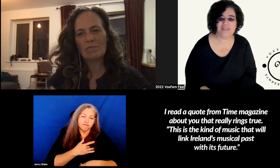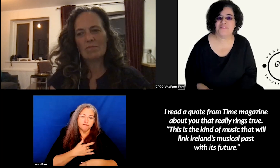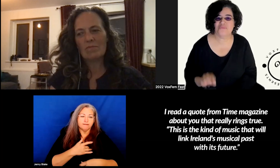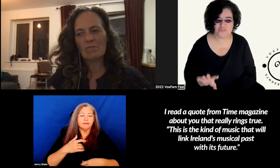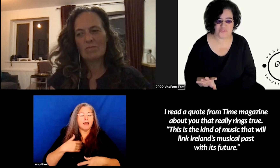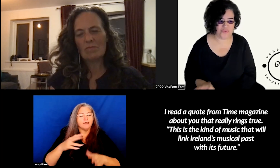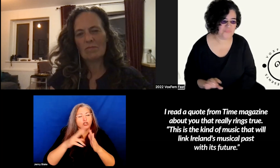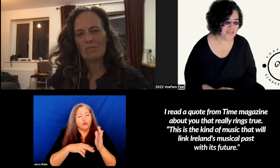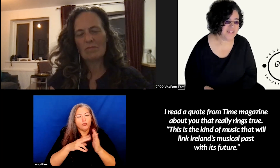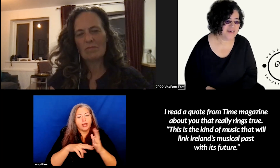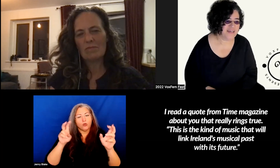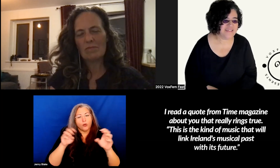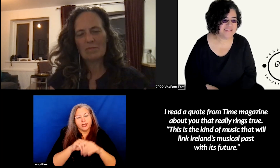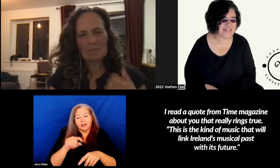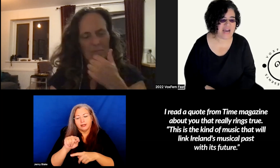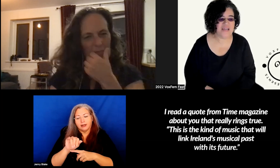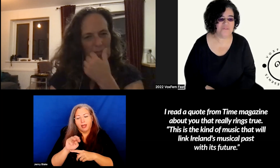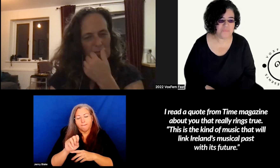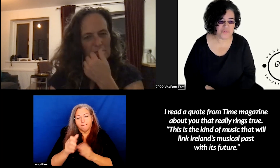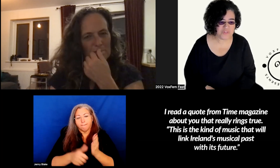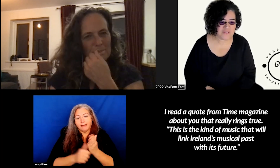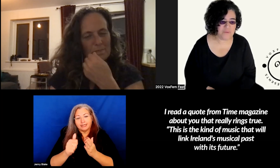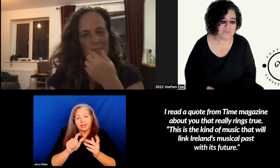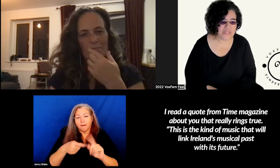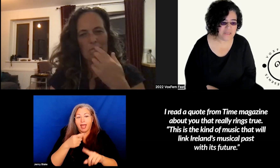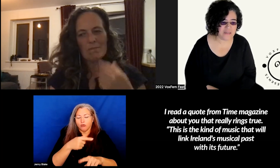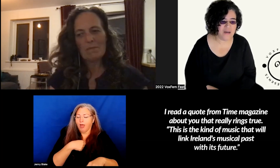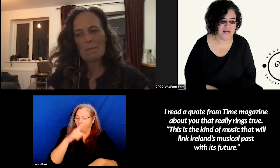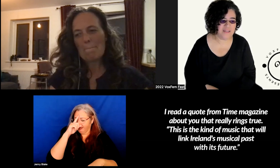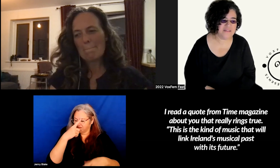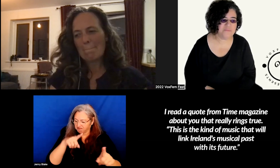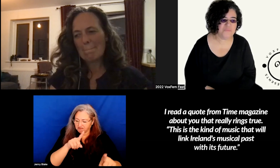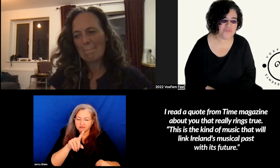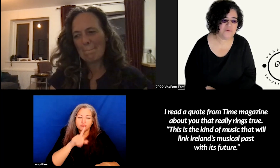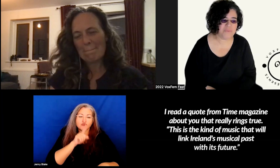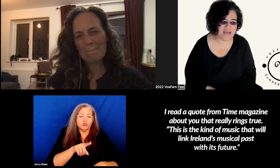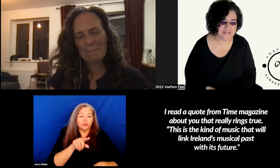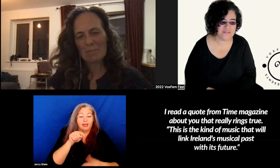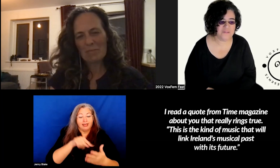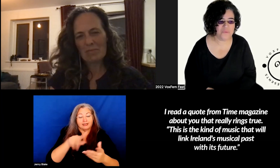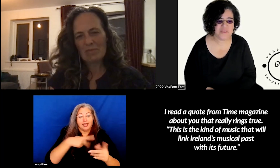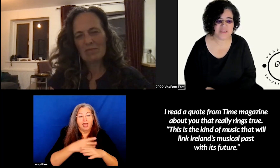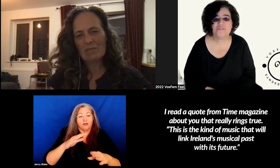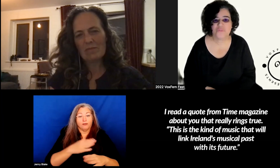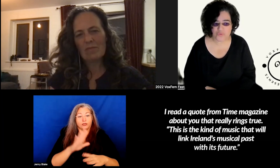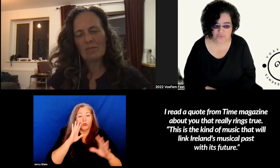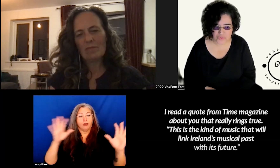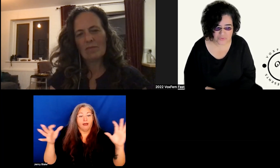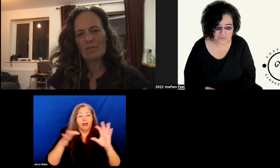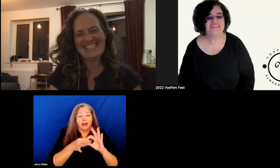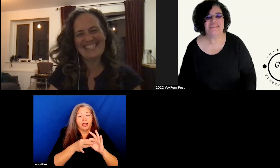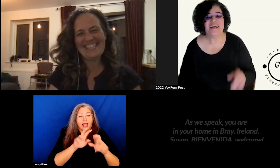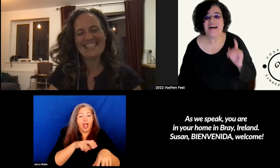that really rings true. This is the kind of music that will link Ireland's musical past with its